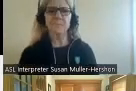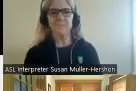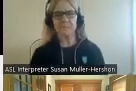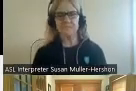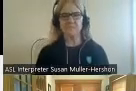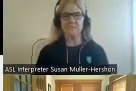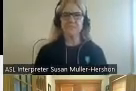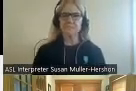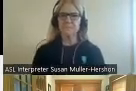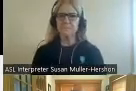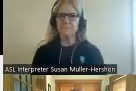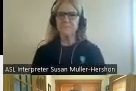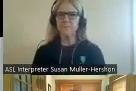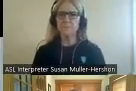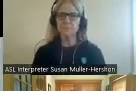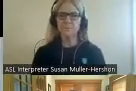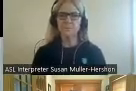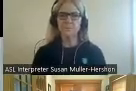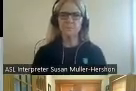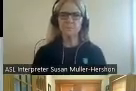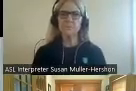Great. Okay.